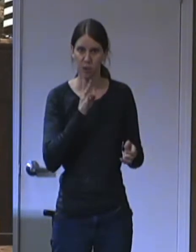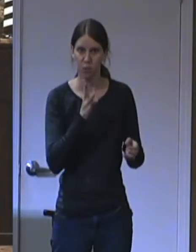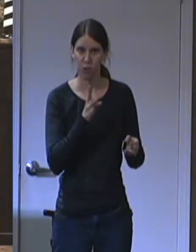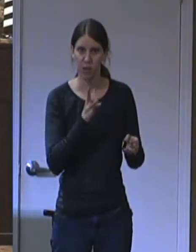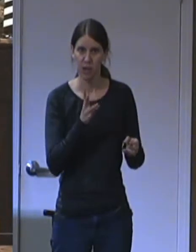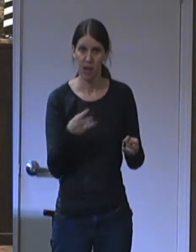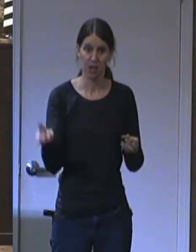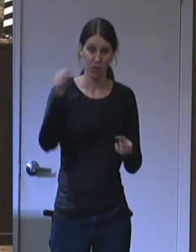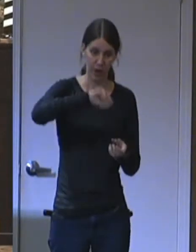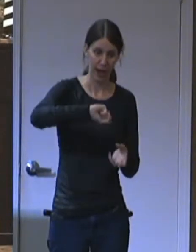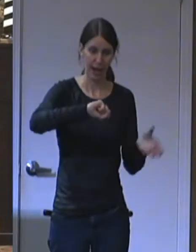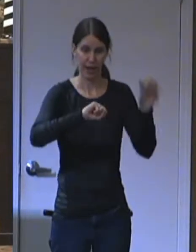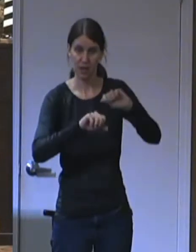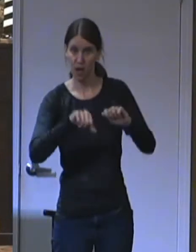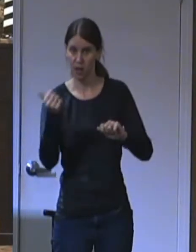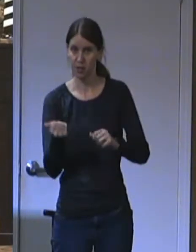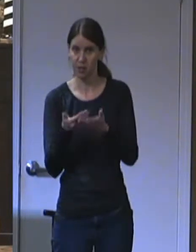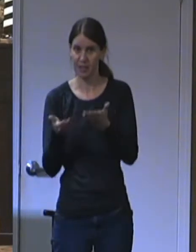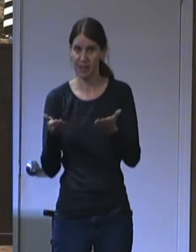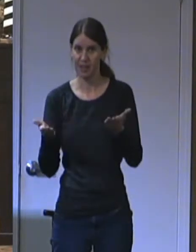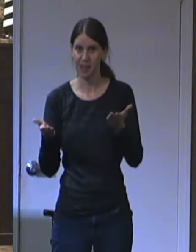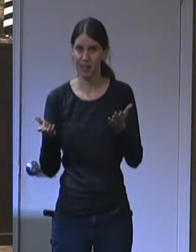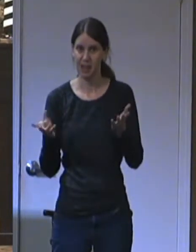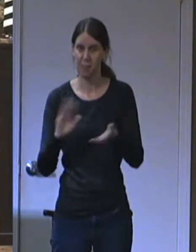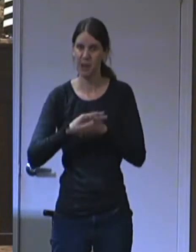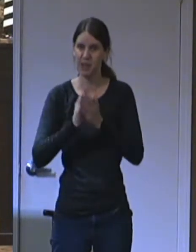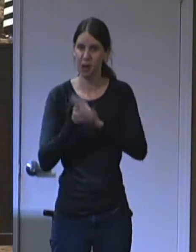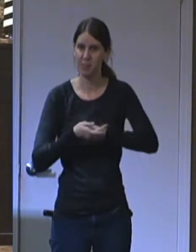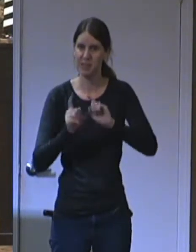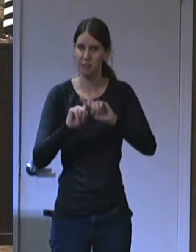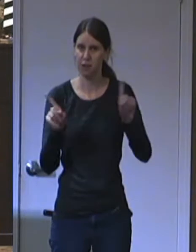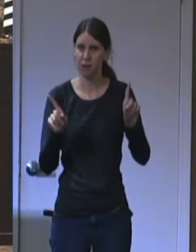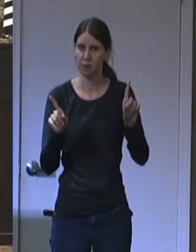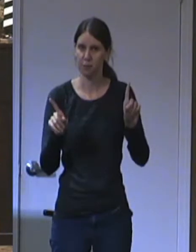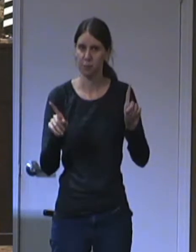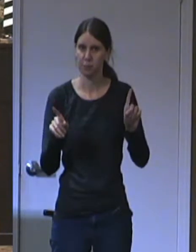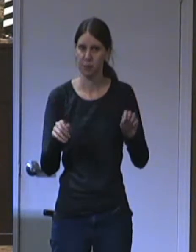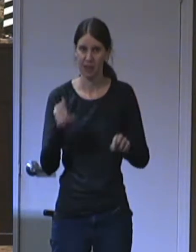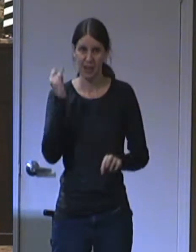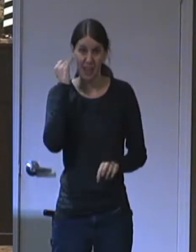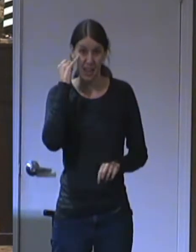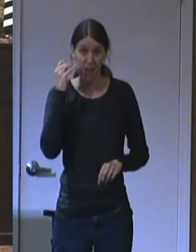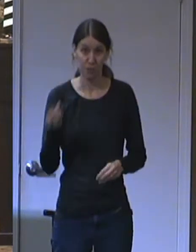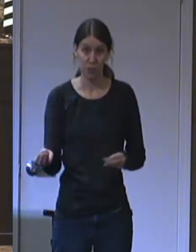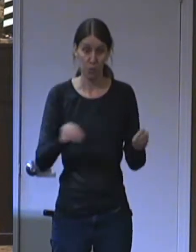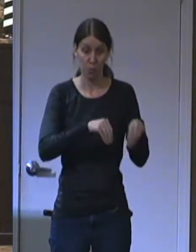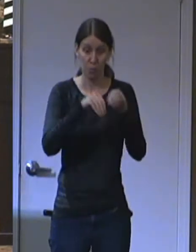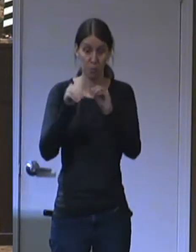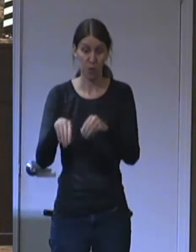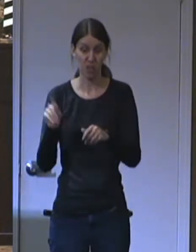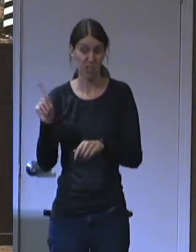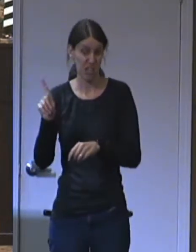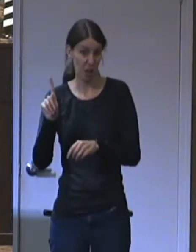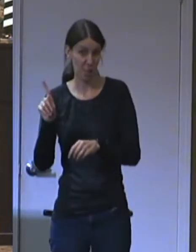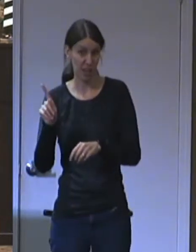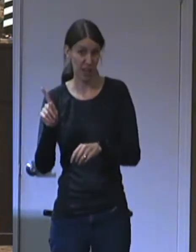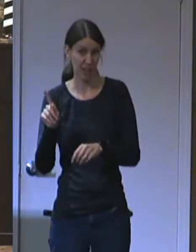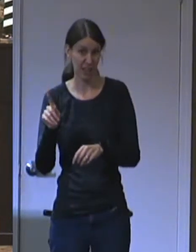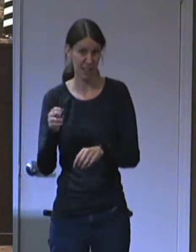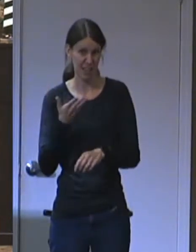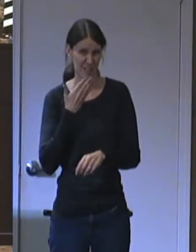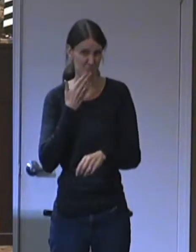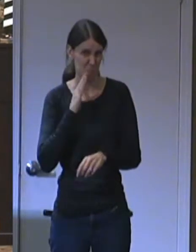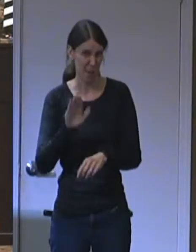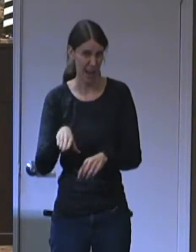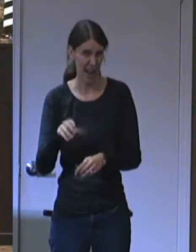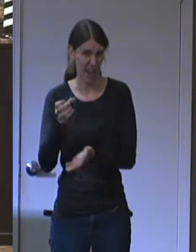in, it gets more and more diluted. And if what you're putting in is polluted, so does what you're putting,